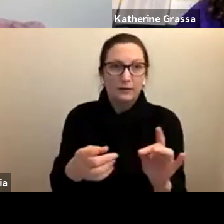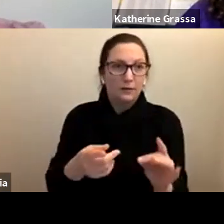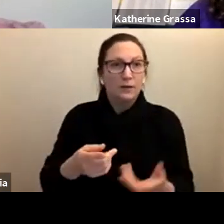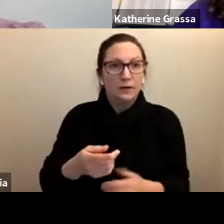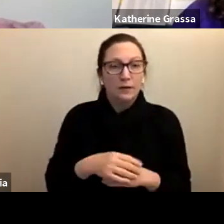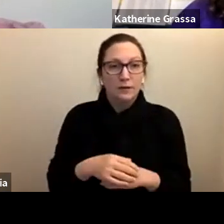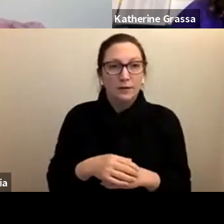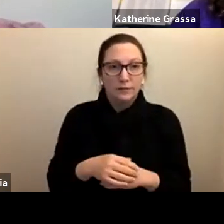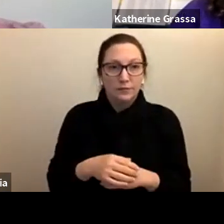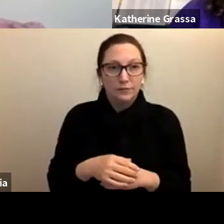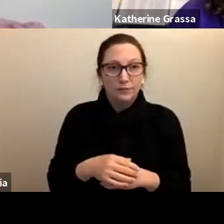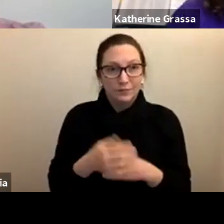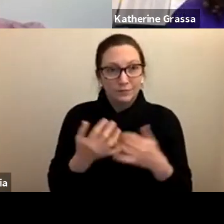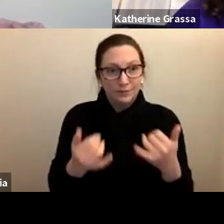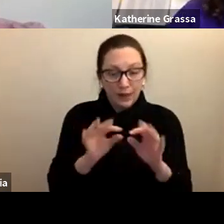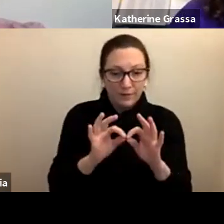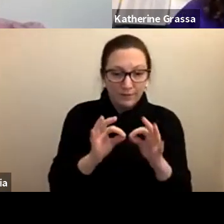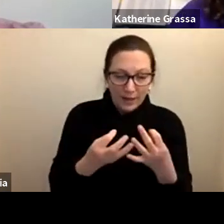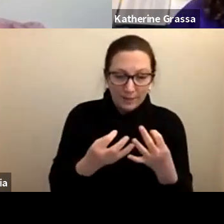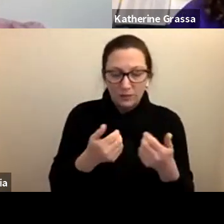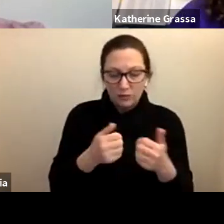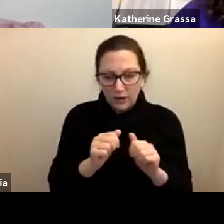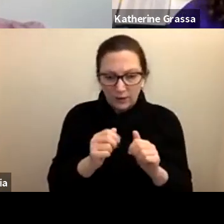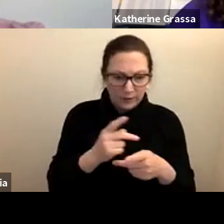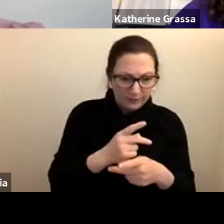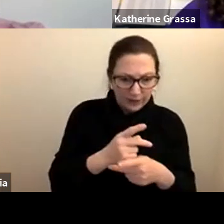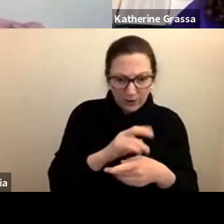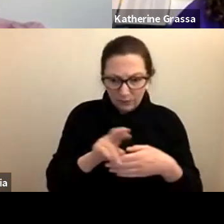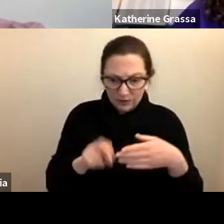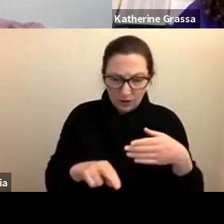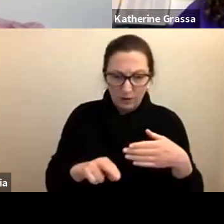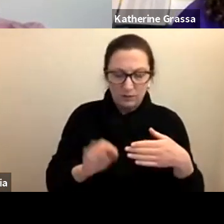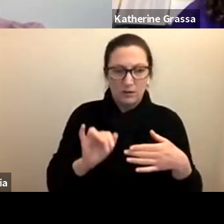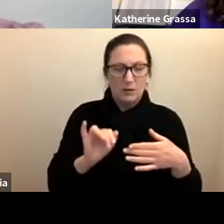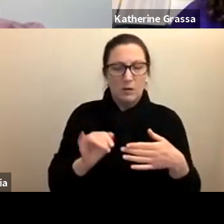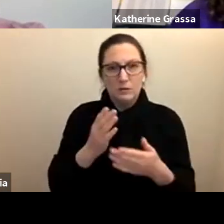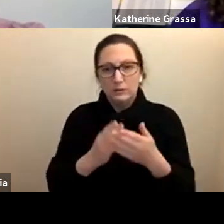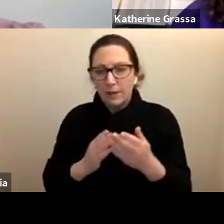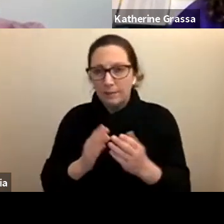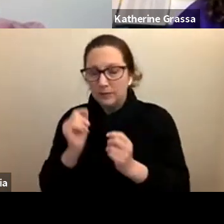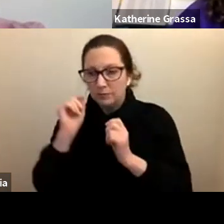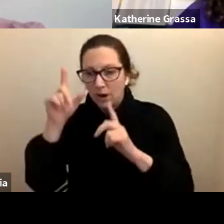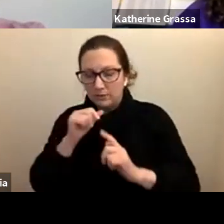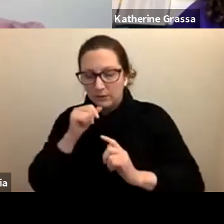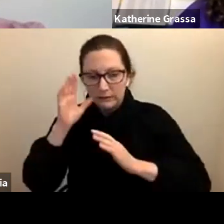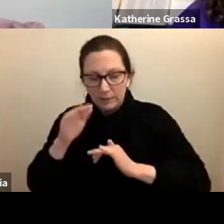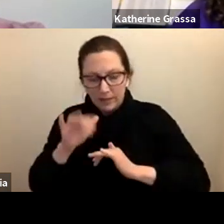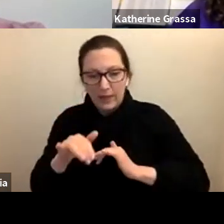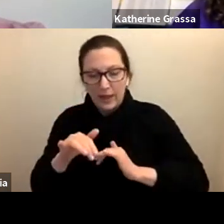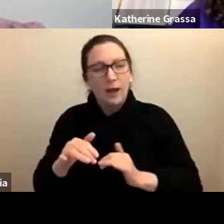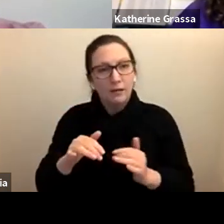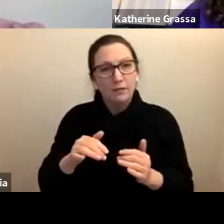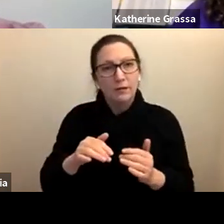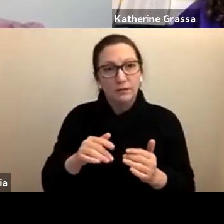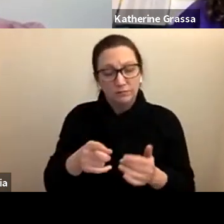you're navigating and processing, results that you may not have expected, to take the time to come and share your personal